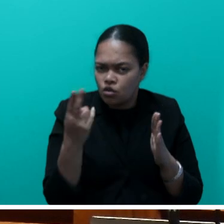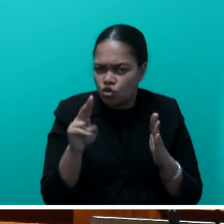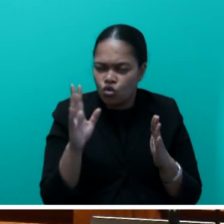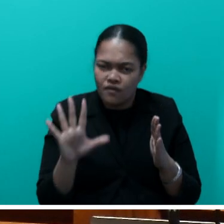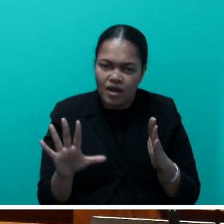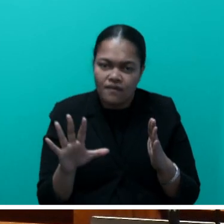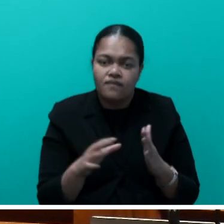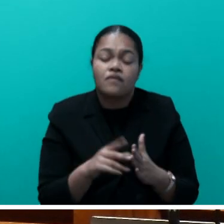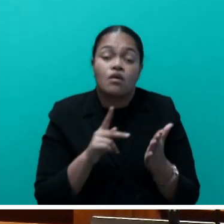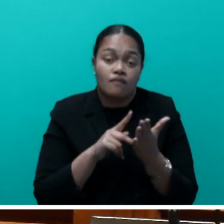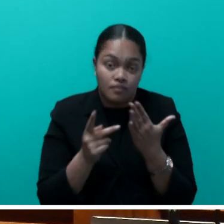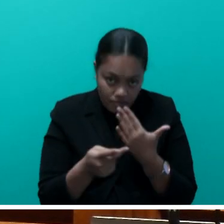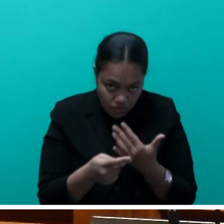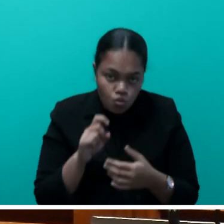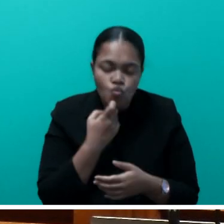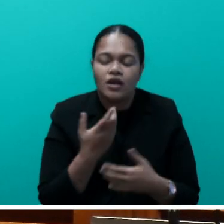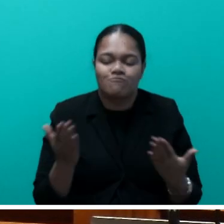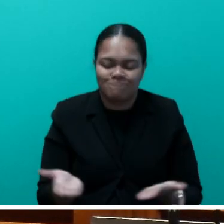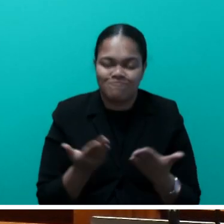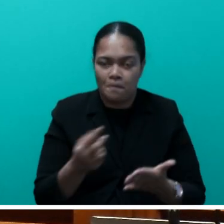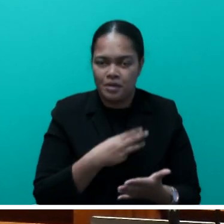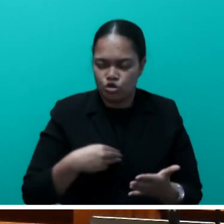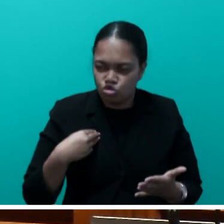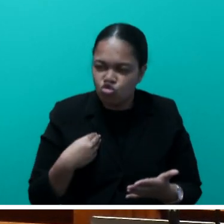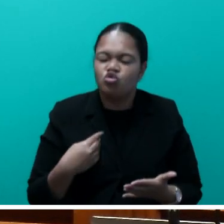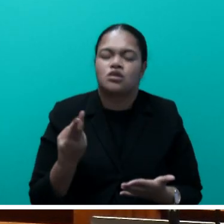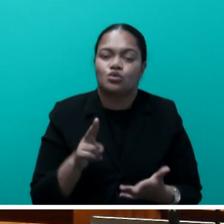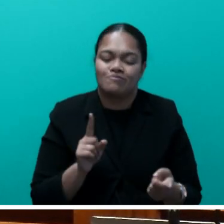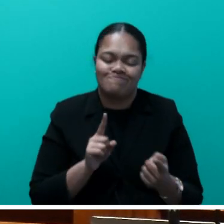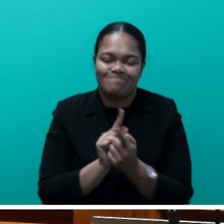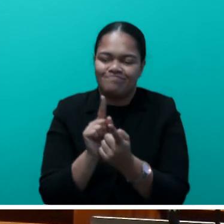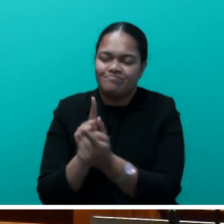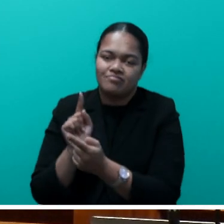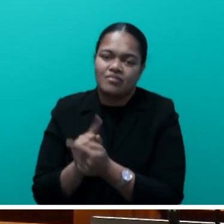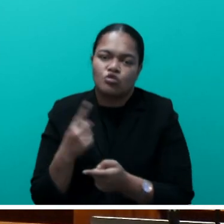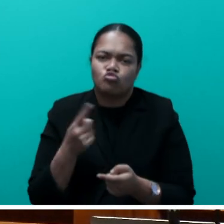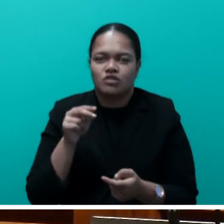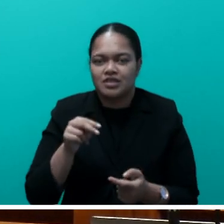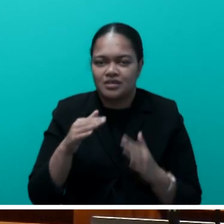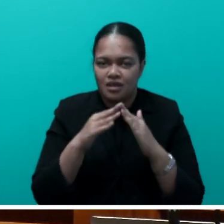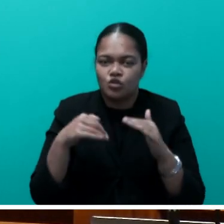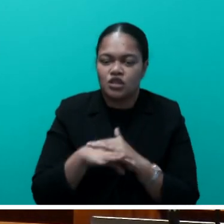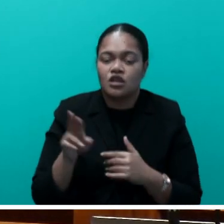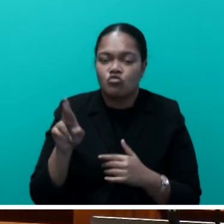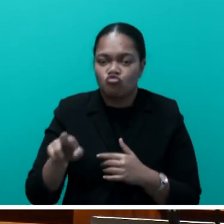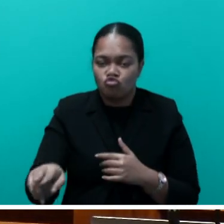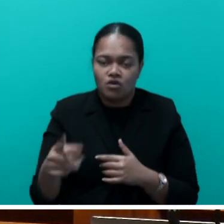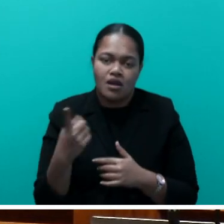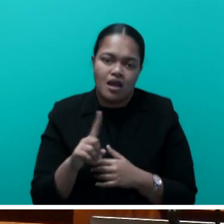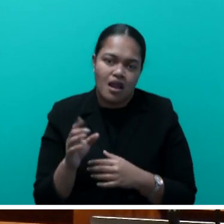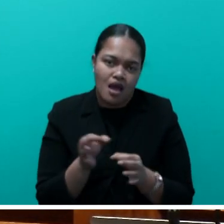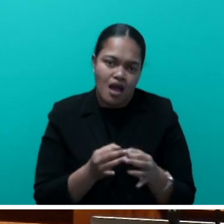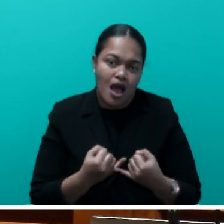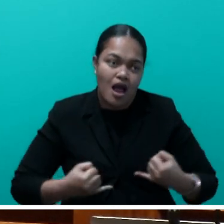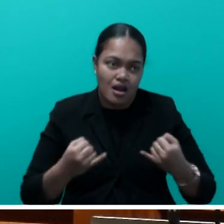Assistance Program will enable the Ministry to continue meeting the housing needs of those in our rural and maritime communities. Mr. Speaker, sir, I must